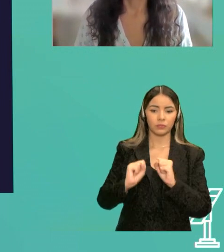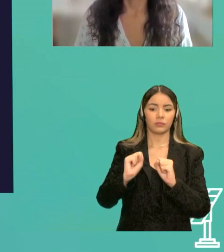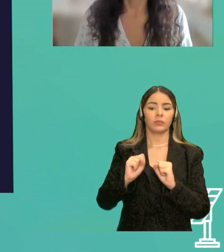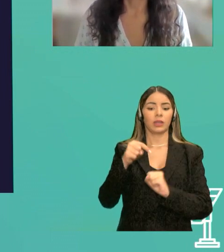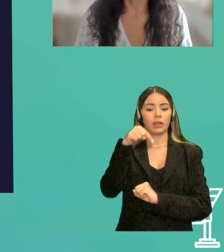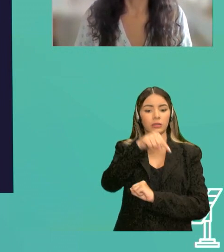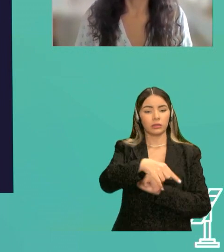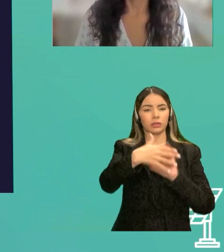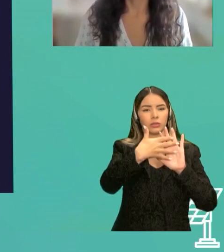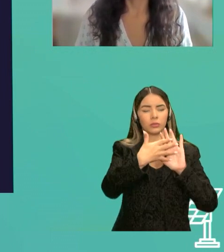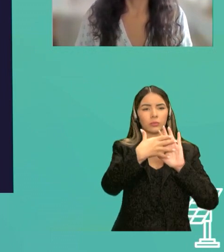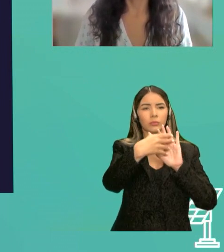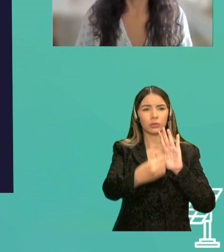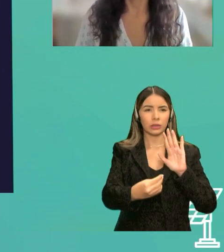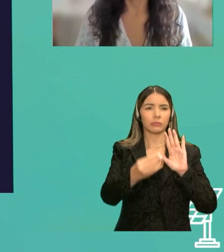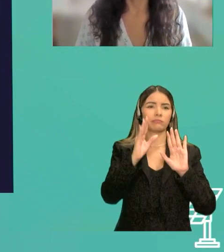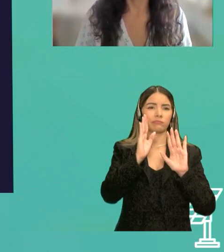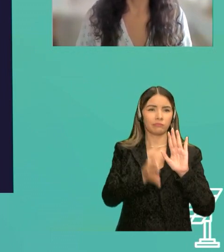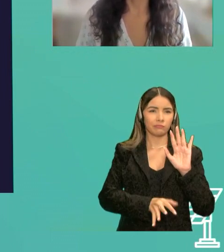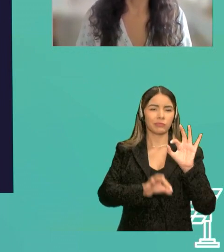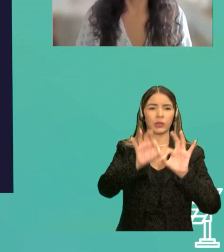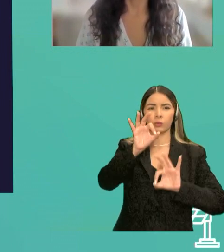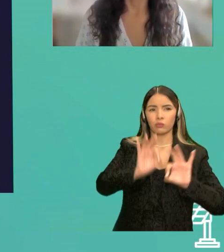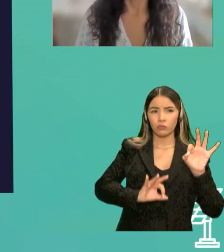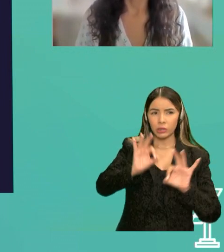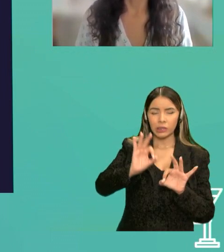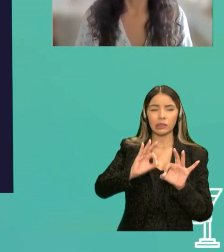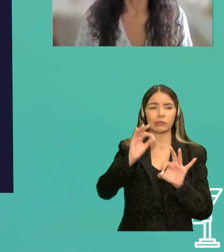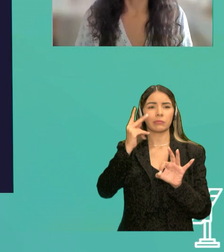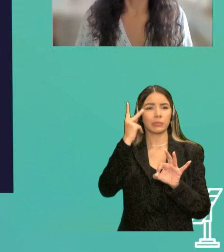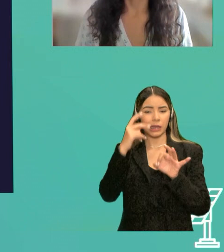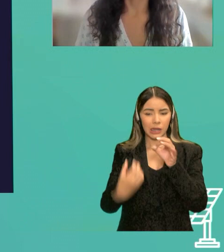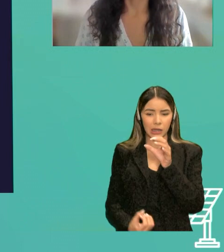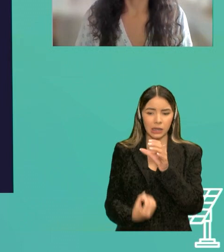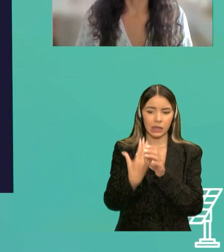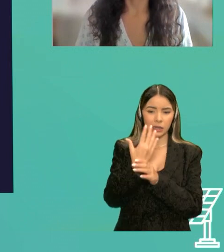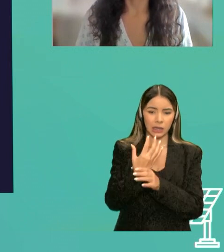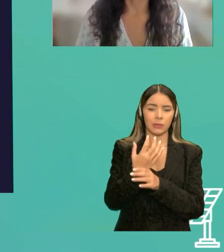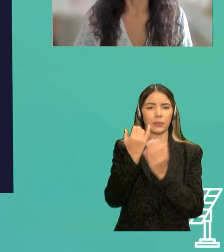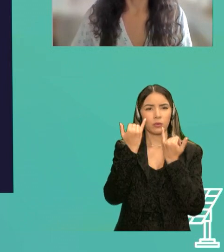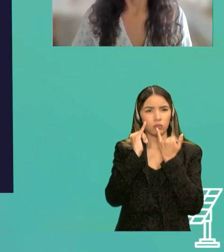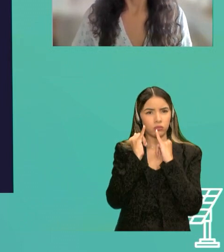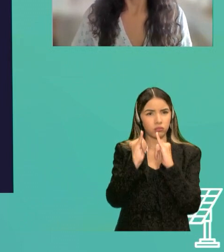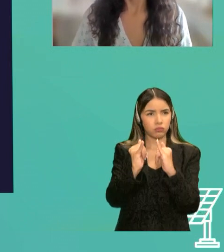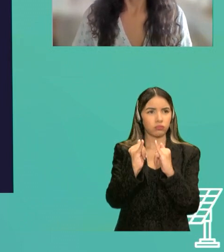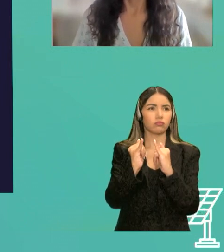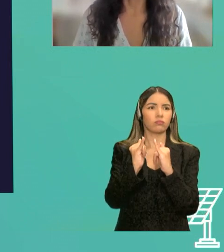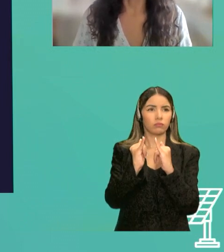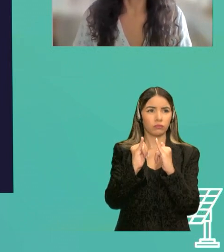pre-sketched, and to produce the electrolyzers in scale, and also bring in more